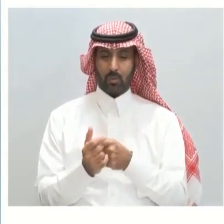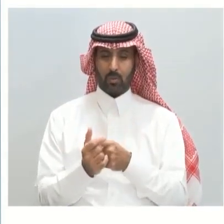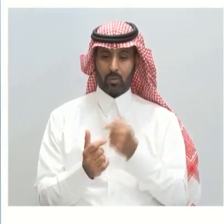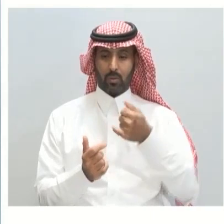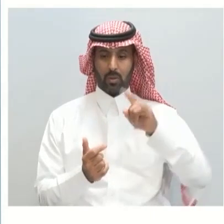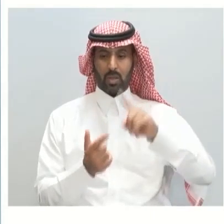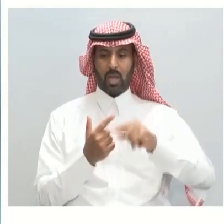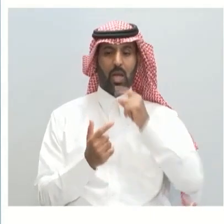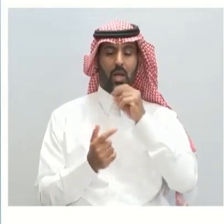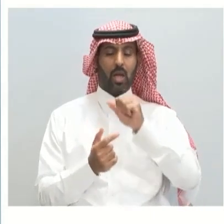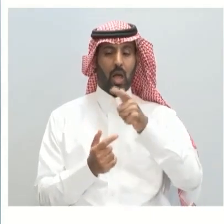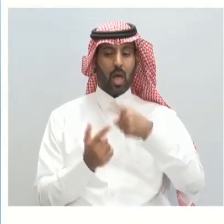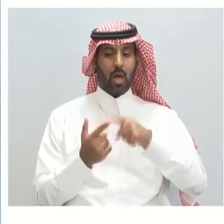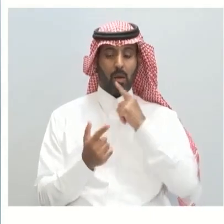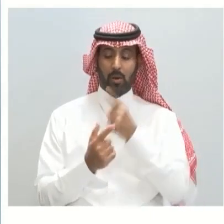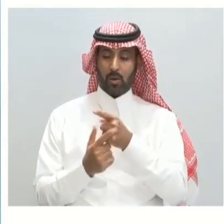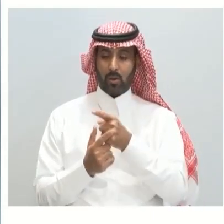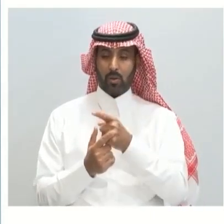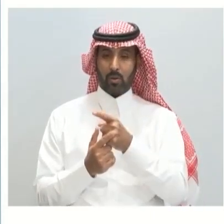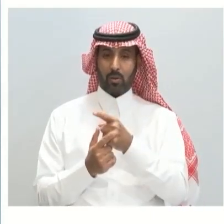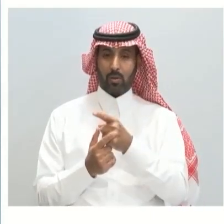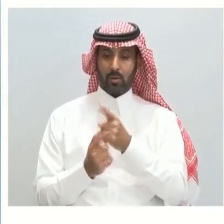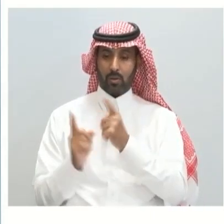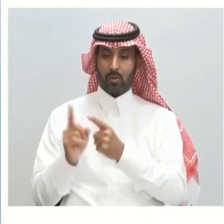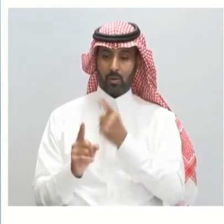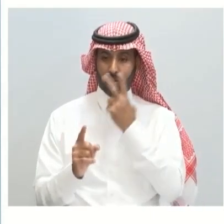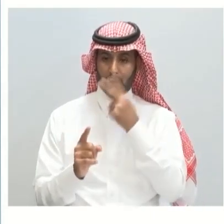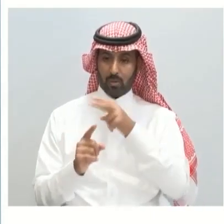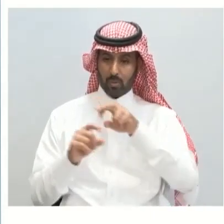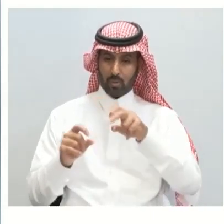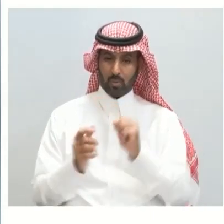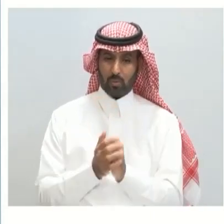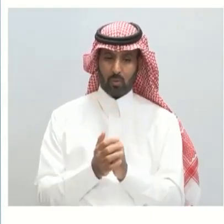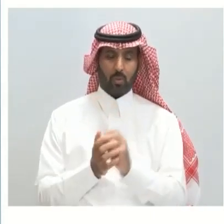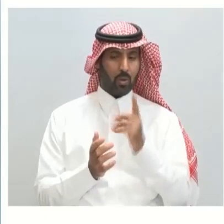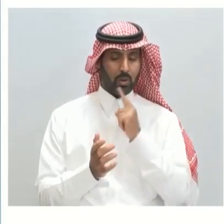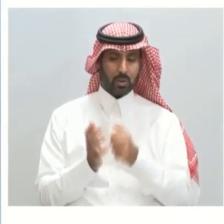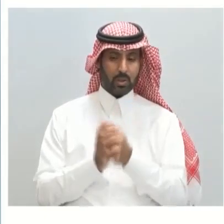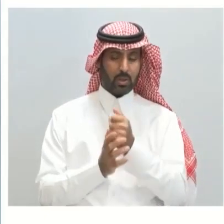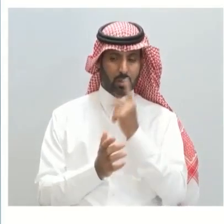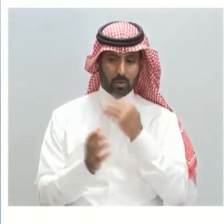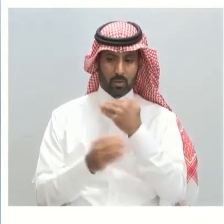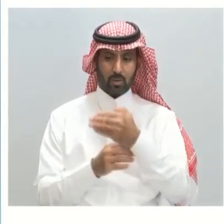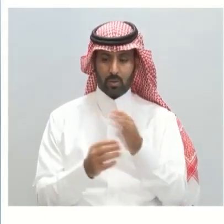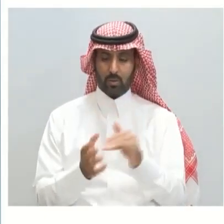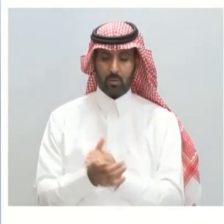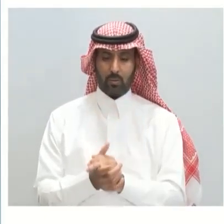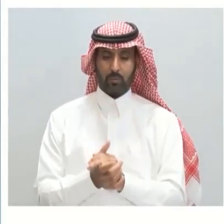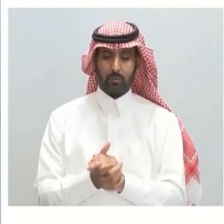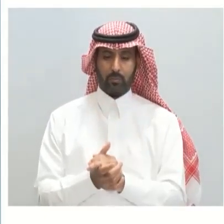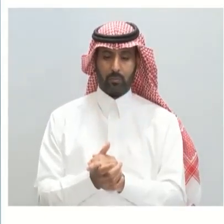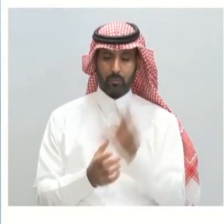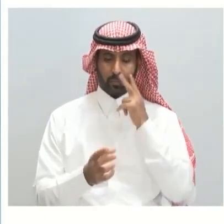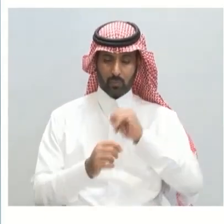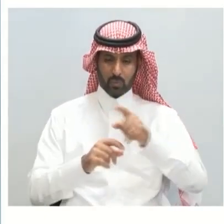Ali, you can tell, can't you? Oh, well, we must be looking the part. What can you expect after weeks of camping in the desert?